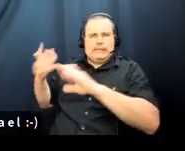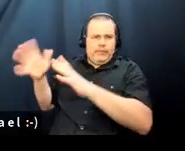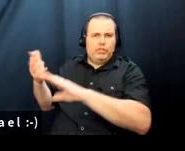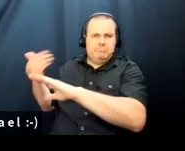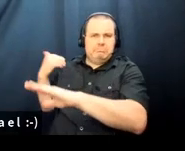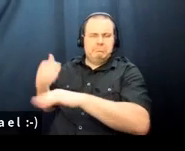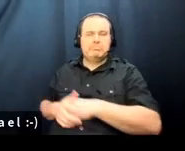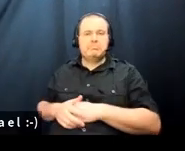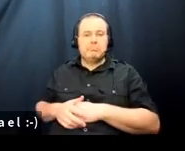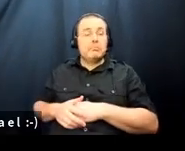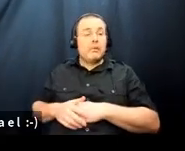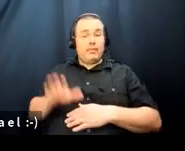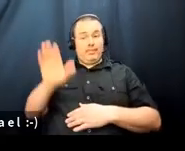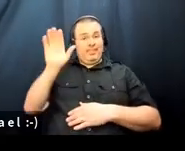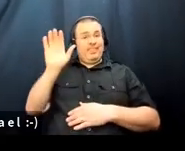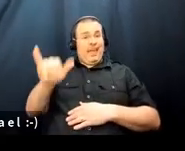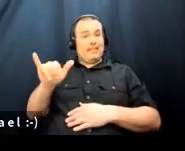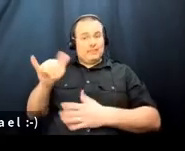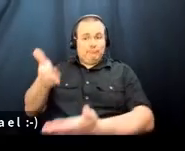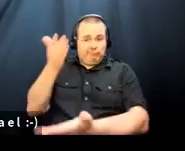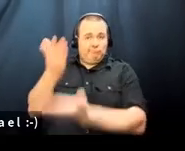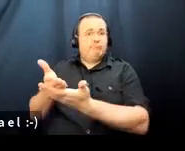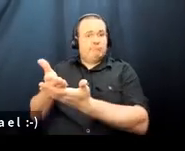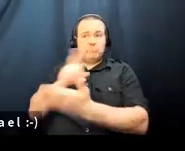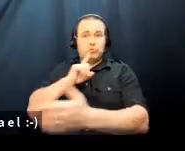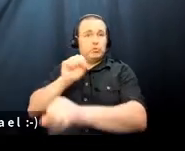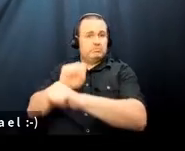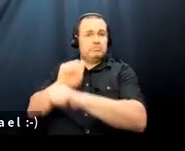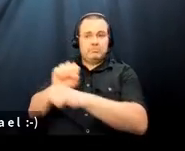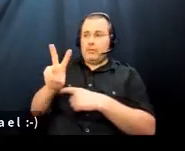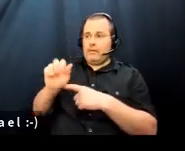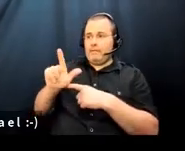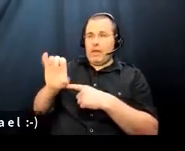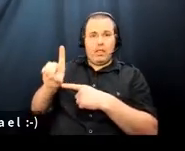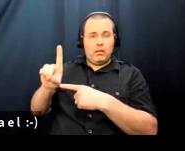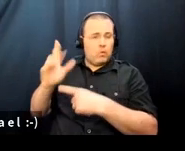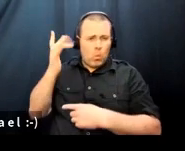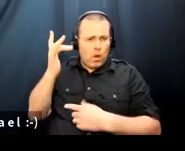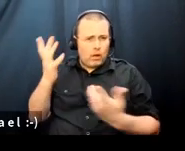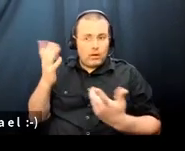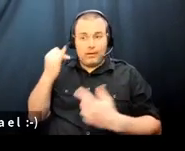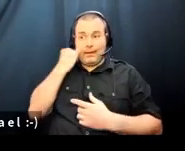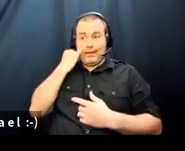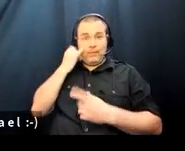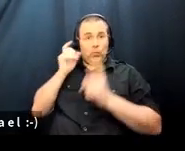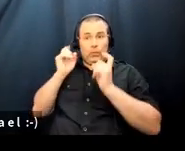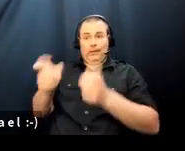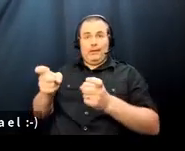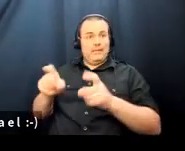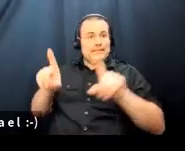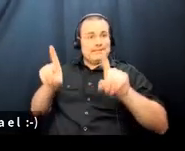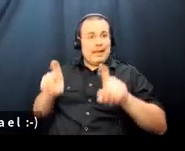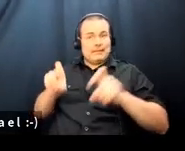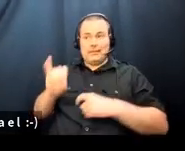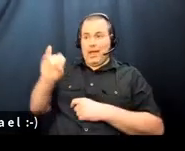it's considered valid because we believe when we give you an IQ test, we're